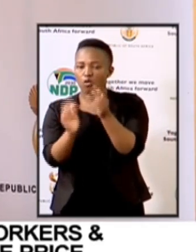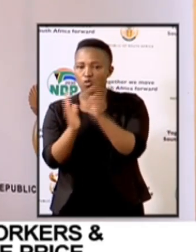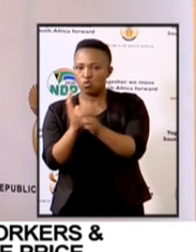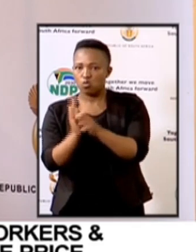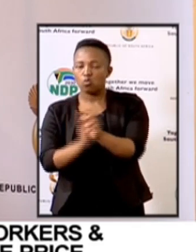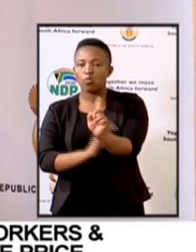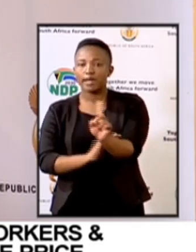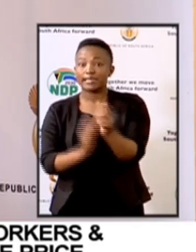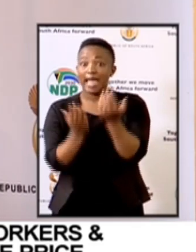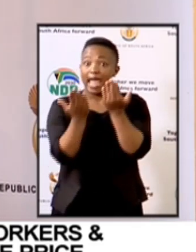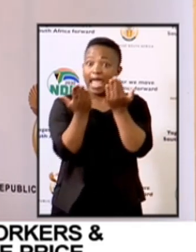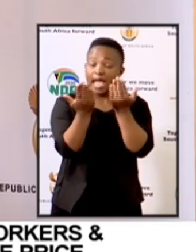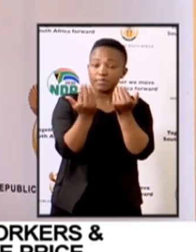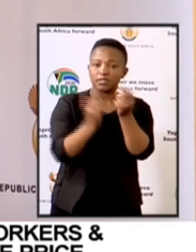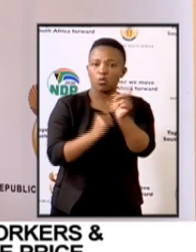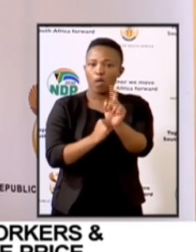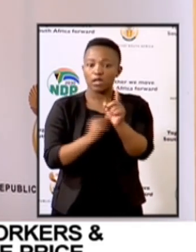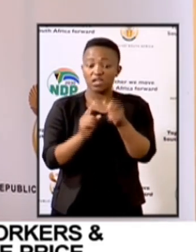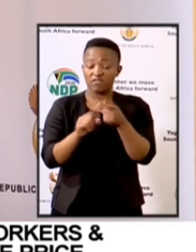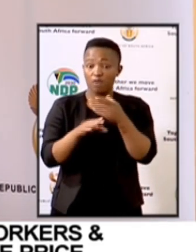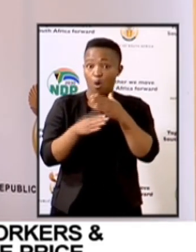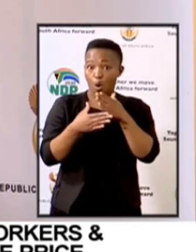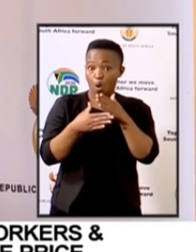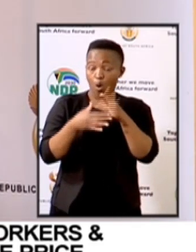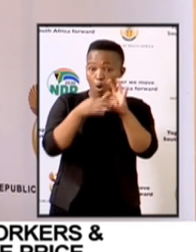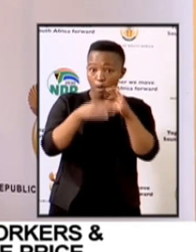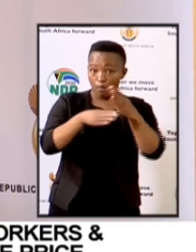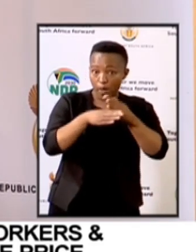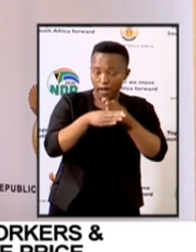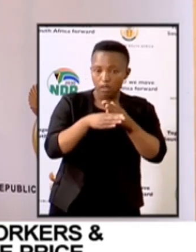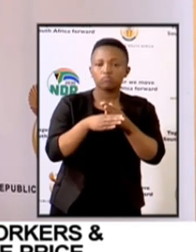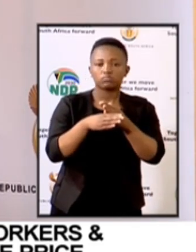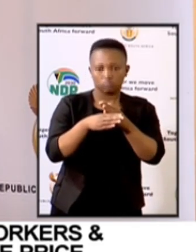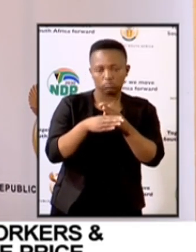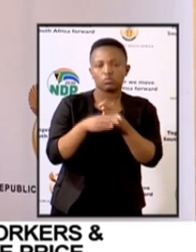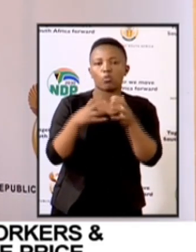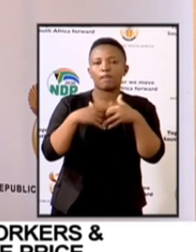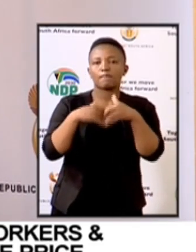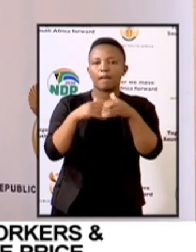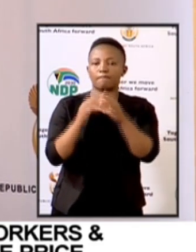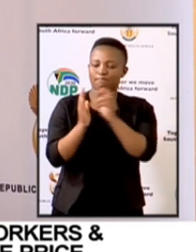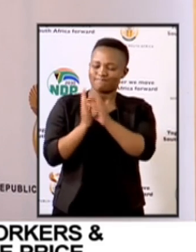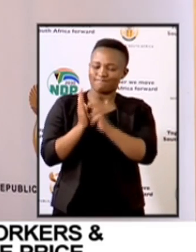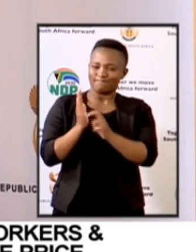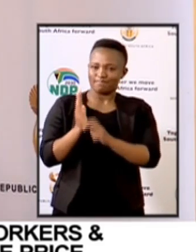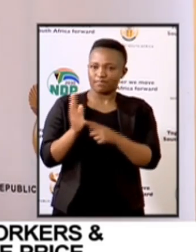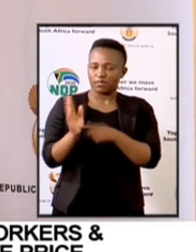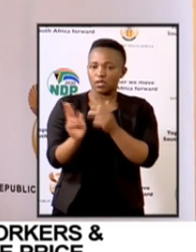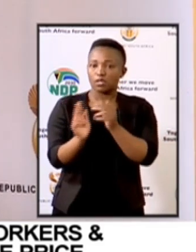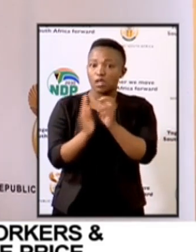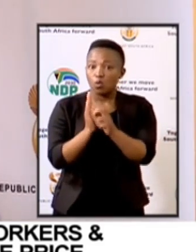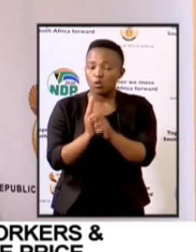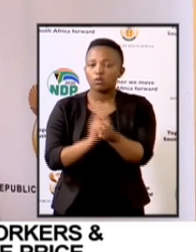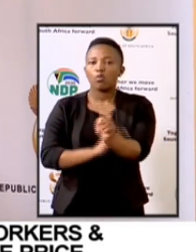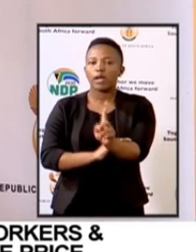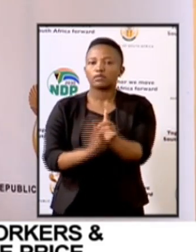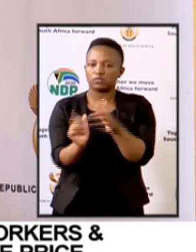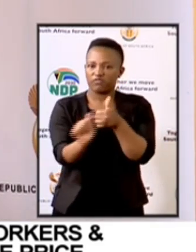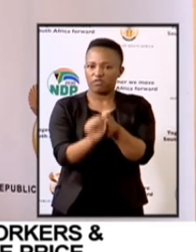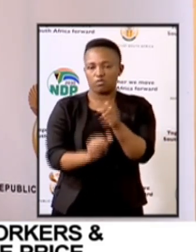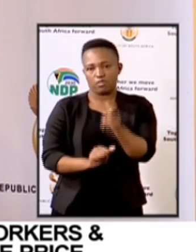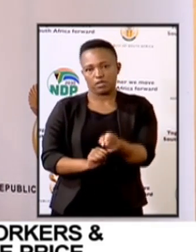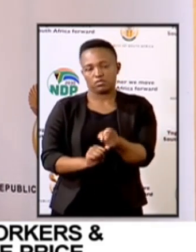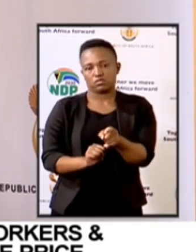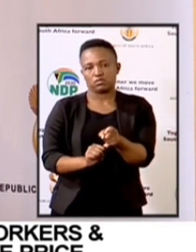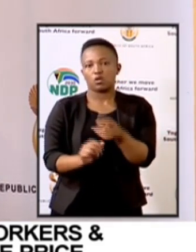certain expectations in terms of their work or the work that they need to do while at home as a result of the outbreak of the